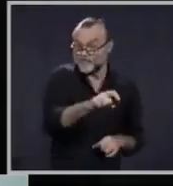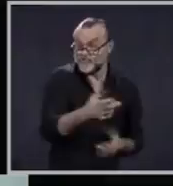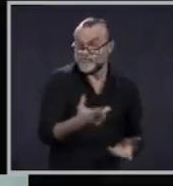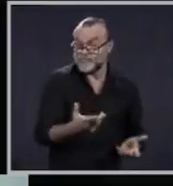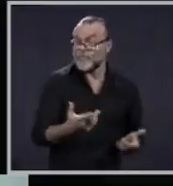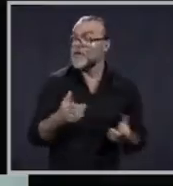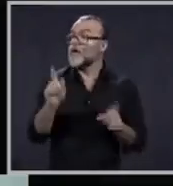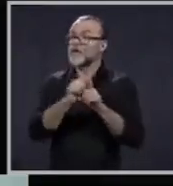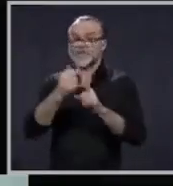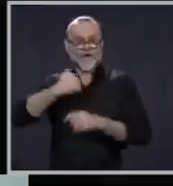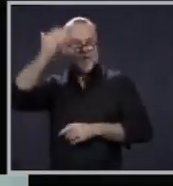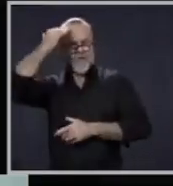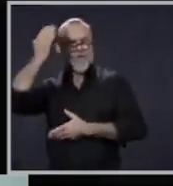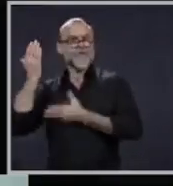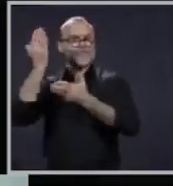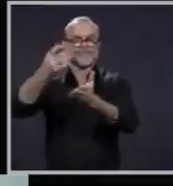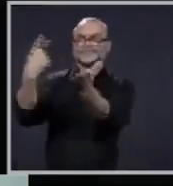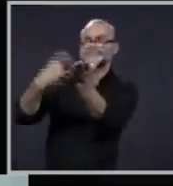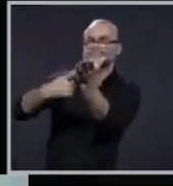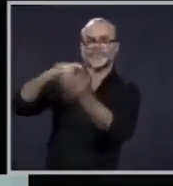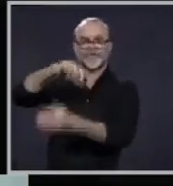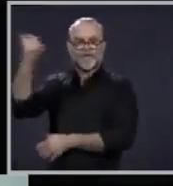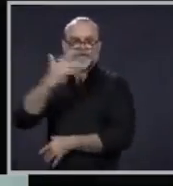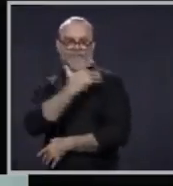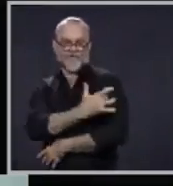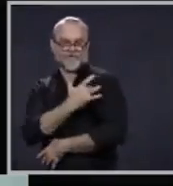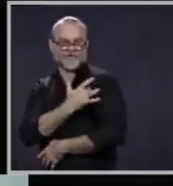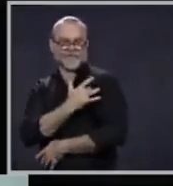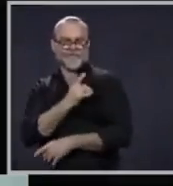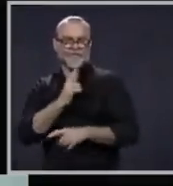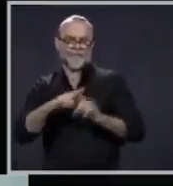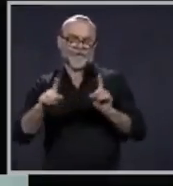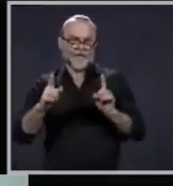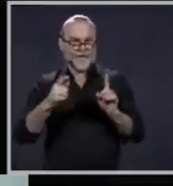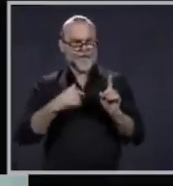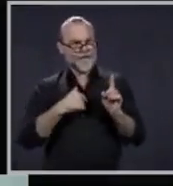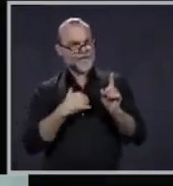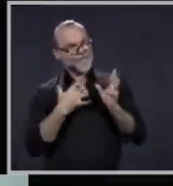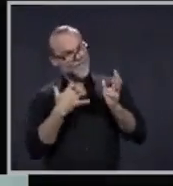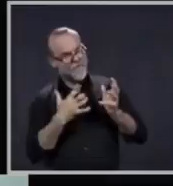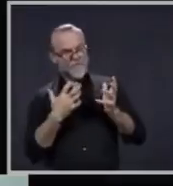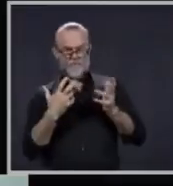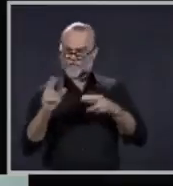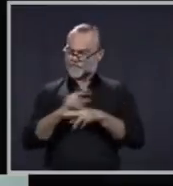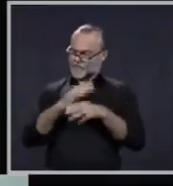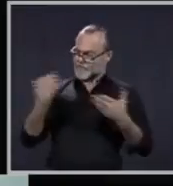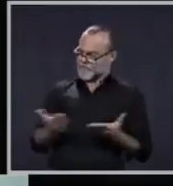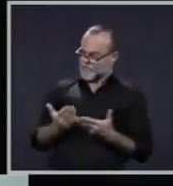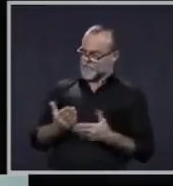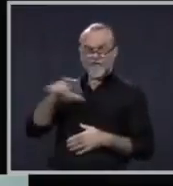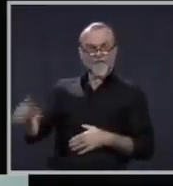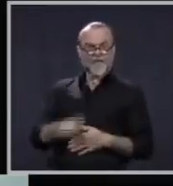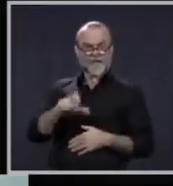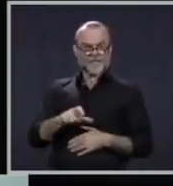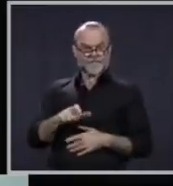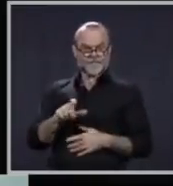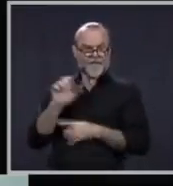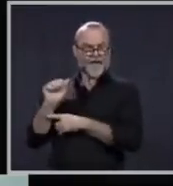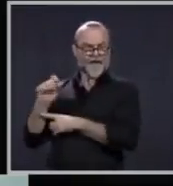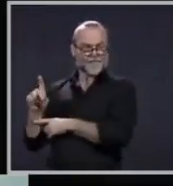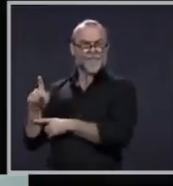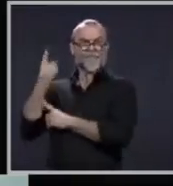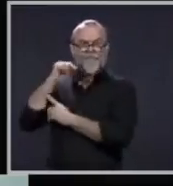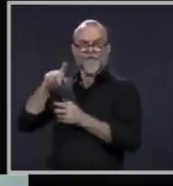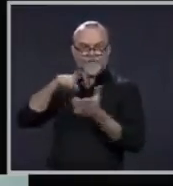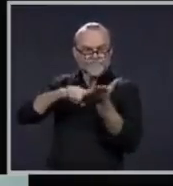not open after June the 20th, so same situation as other summers. So what do we do with